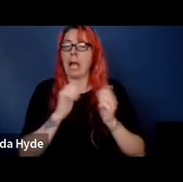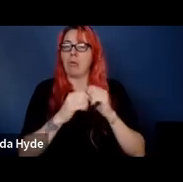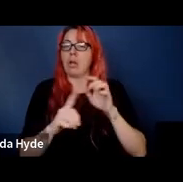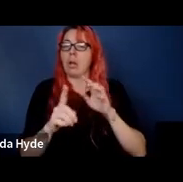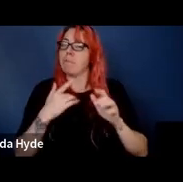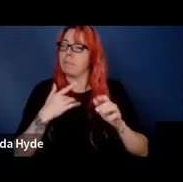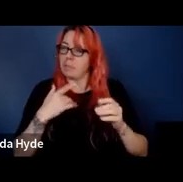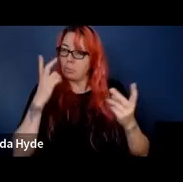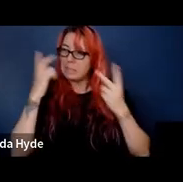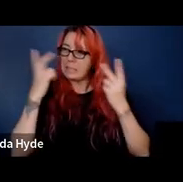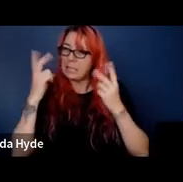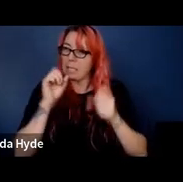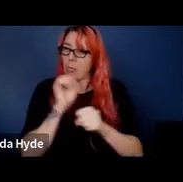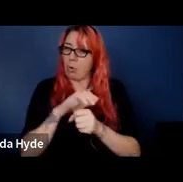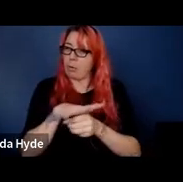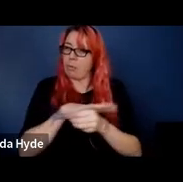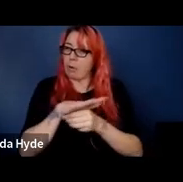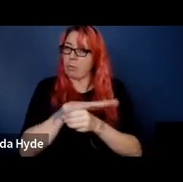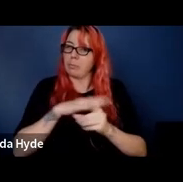need to think about working on them.